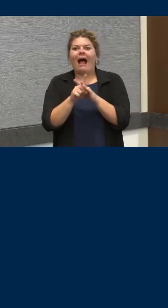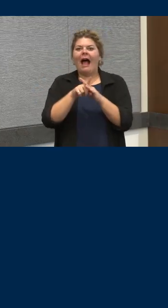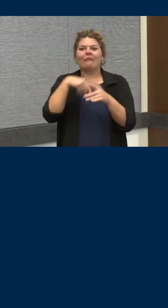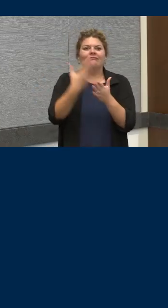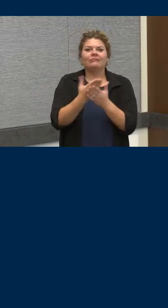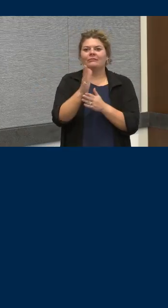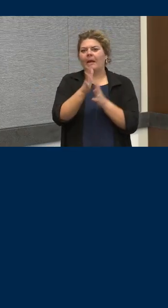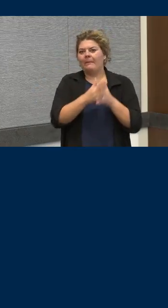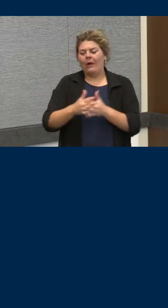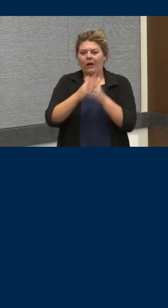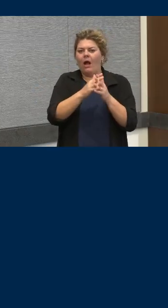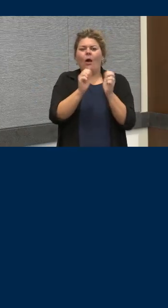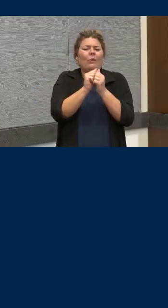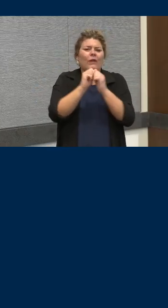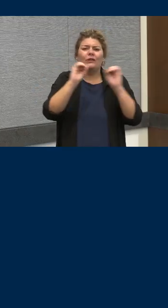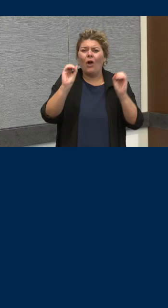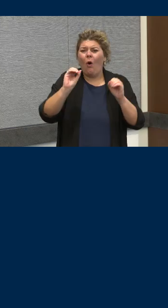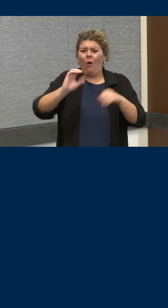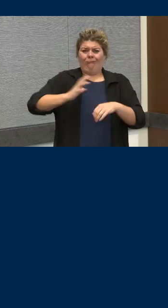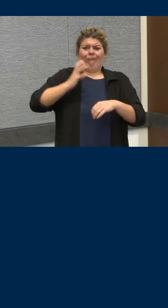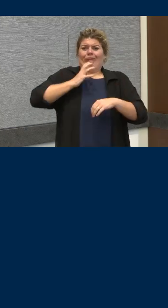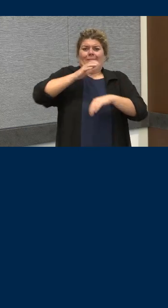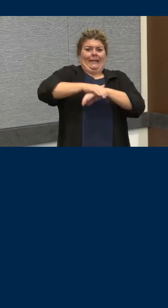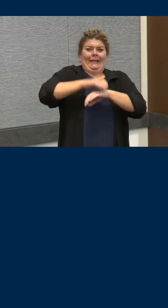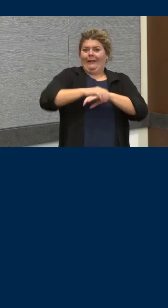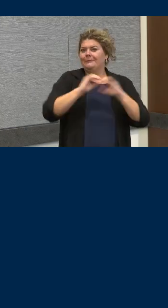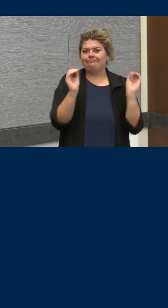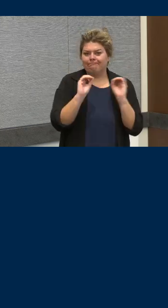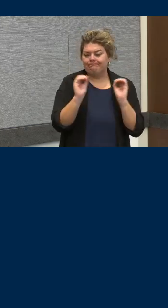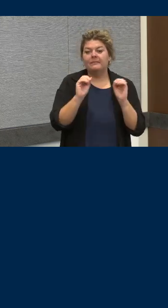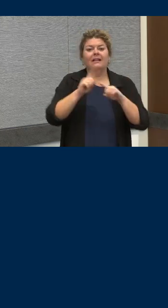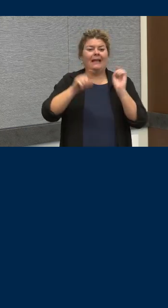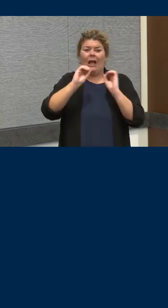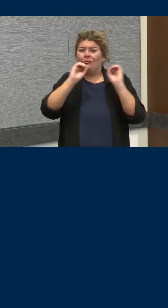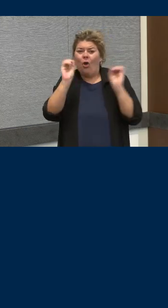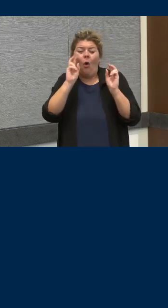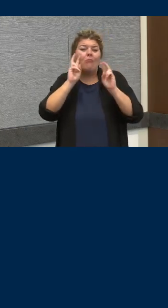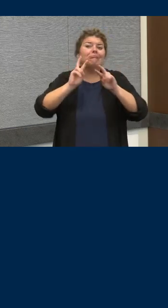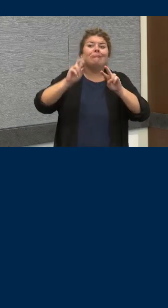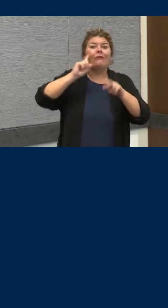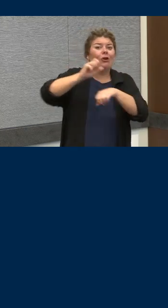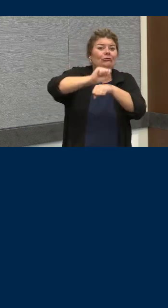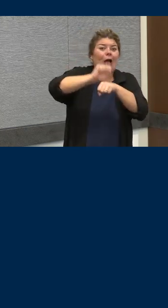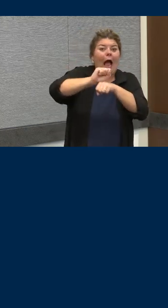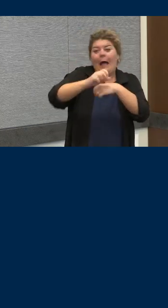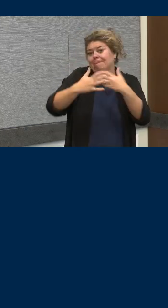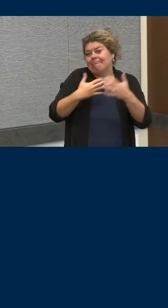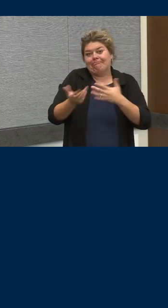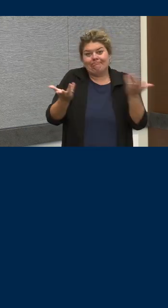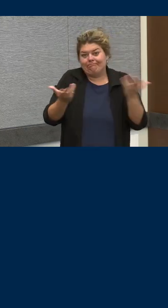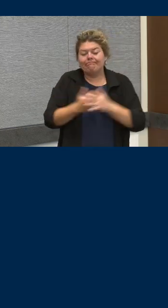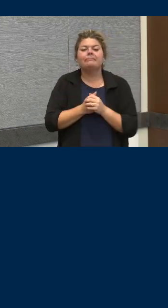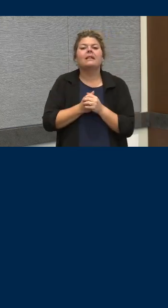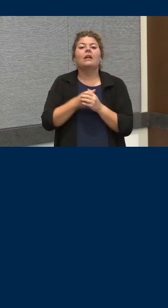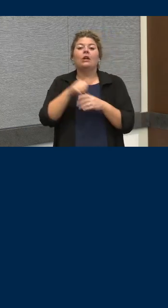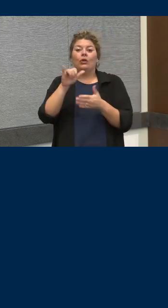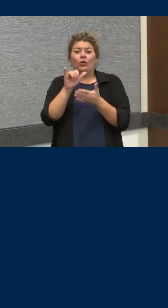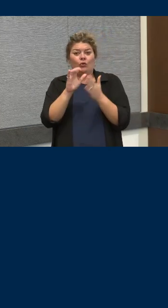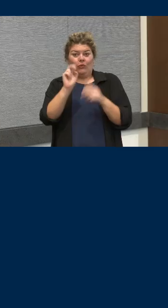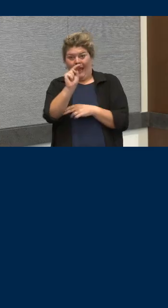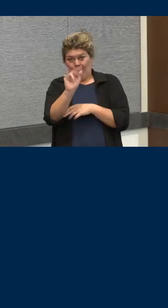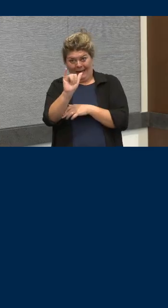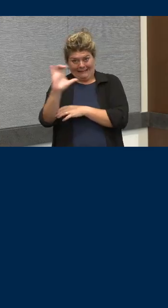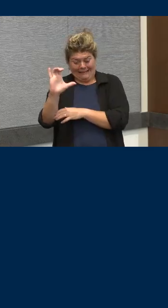without command of idiomatic English and without immediate prospects of employment. But New York City's